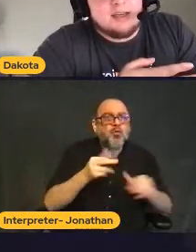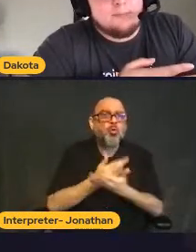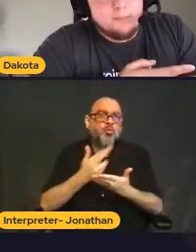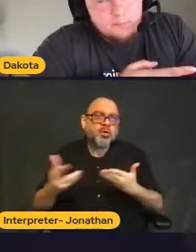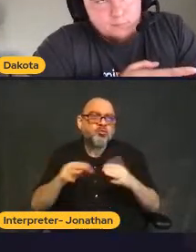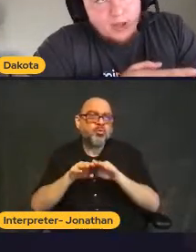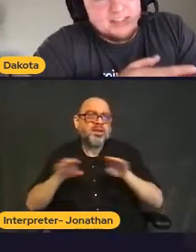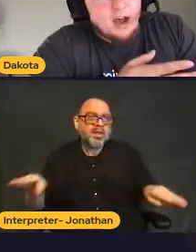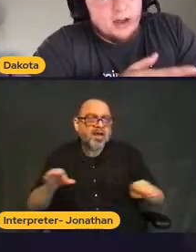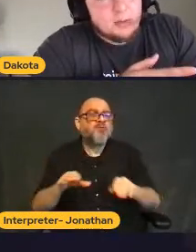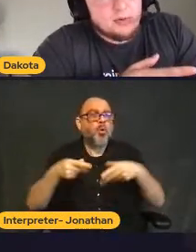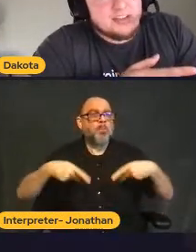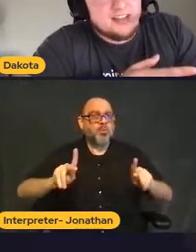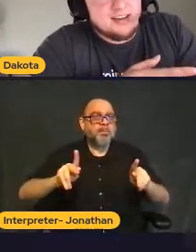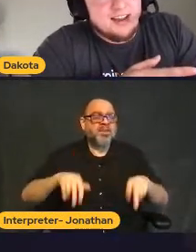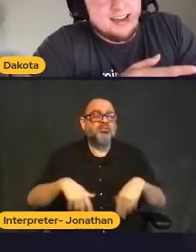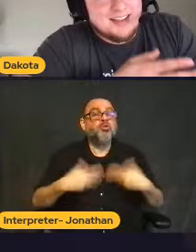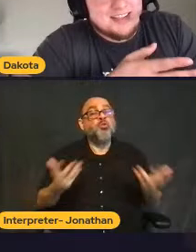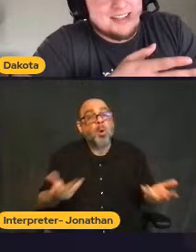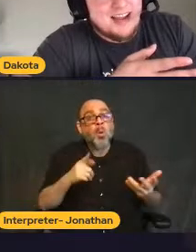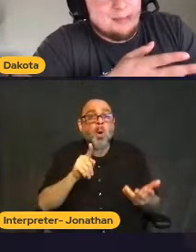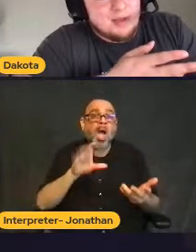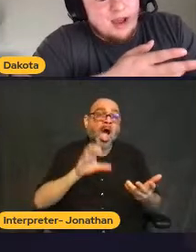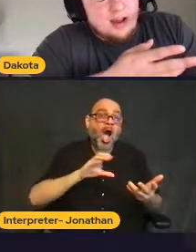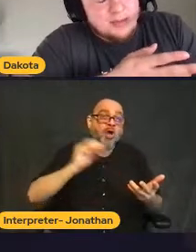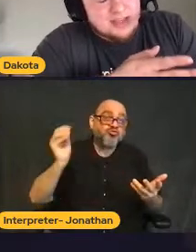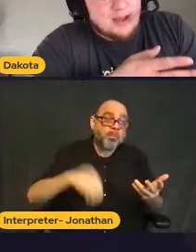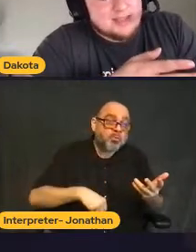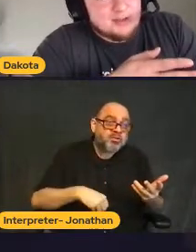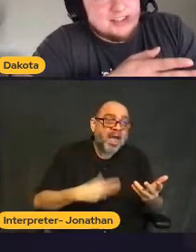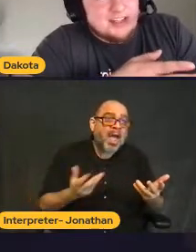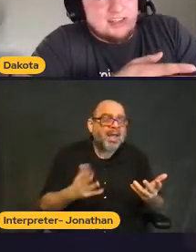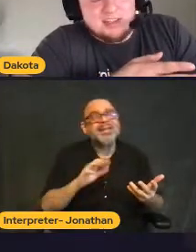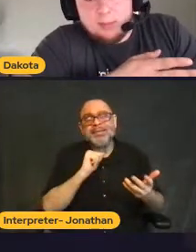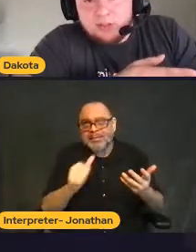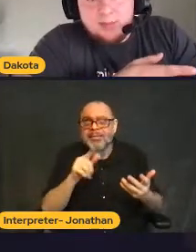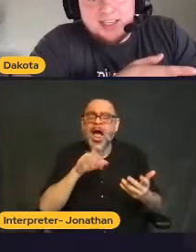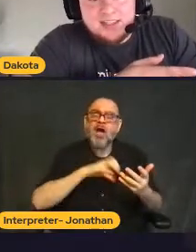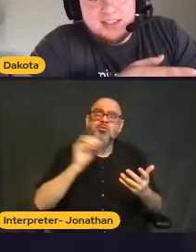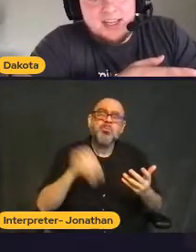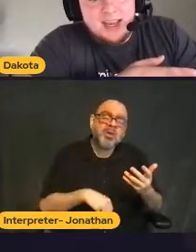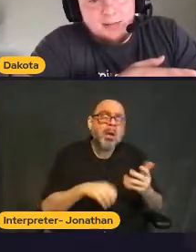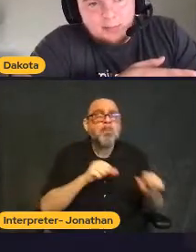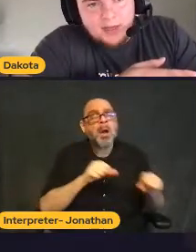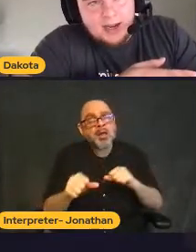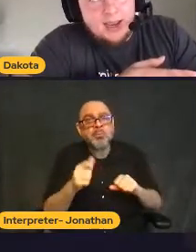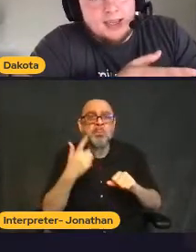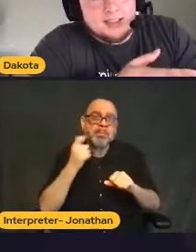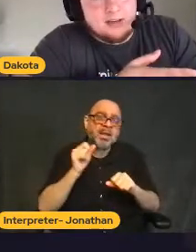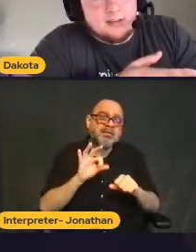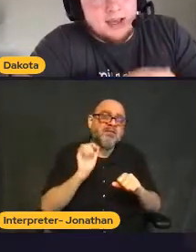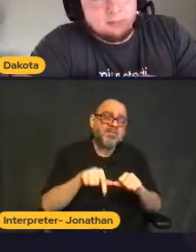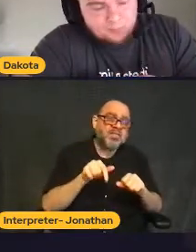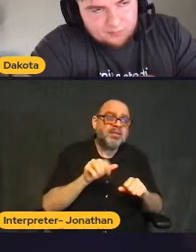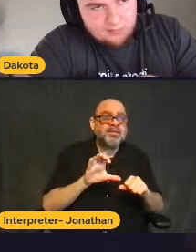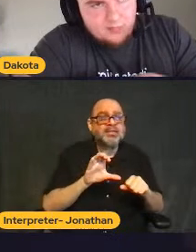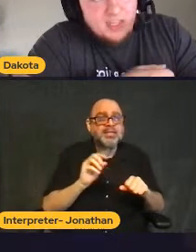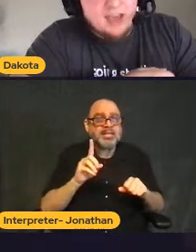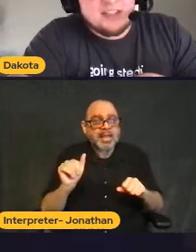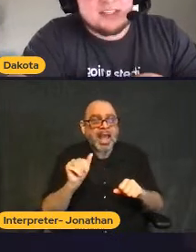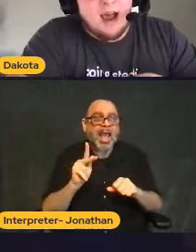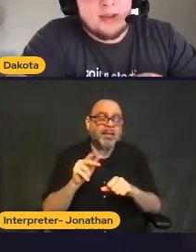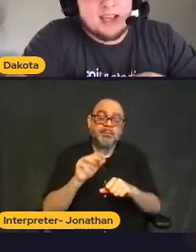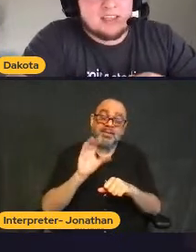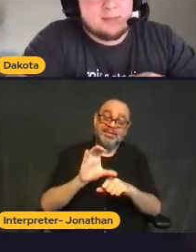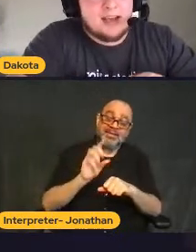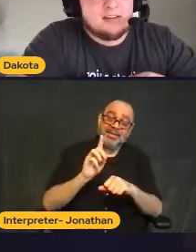it's, while it's 100%, it's not 100% possible to say that this is completely because of the CDK, but I can tell you that